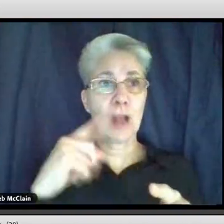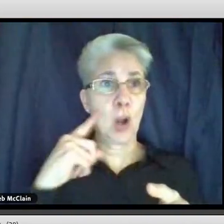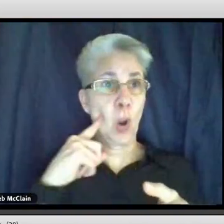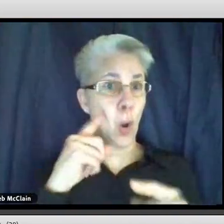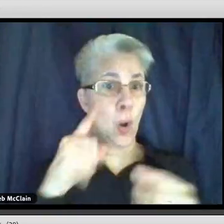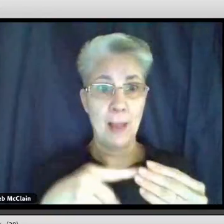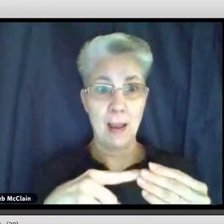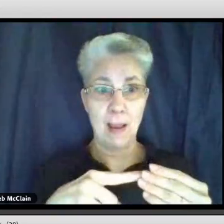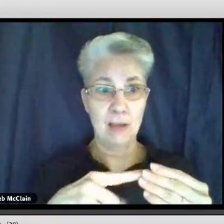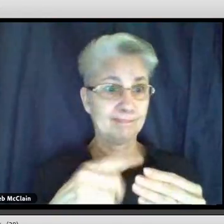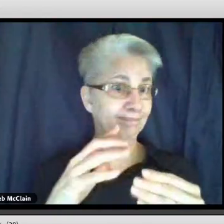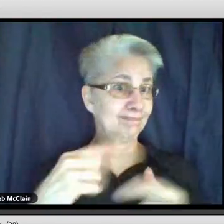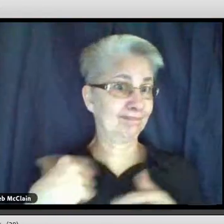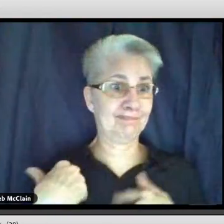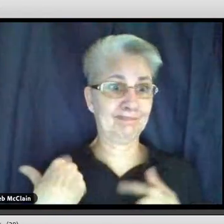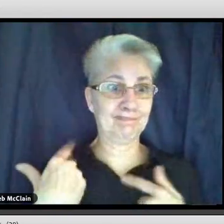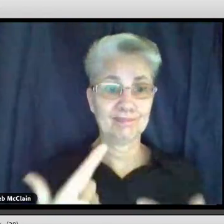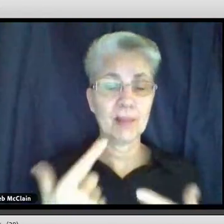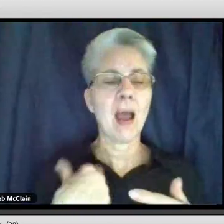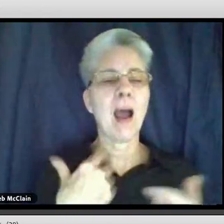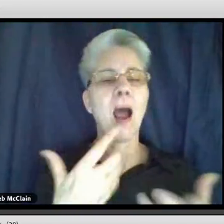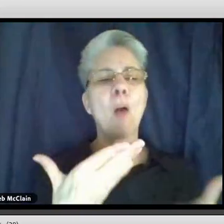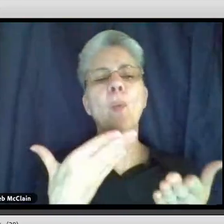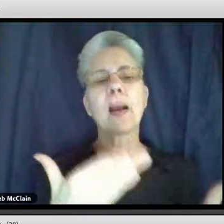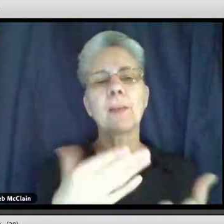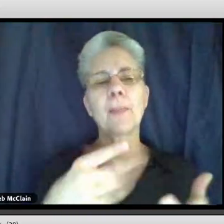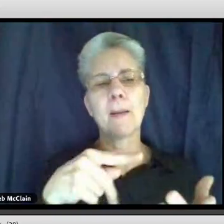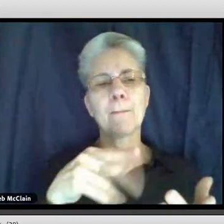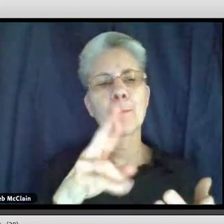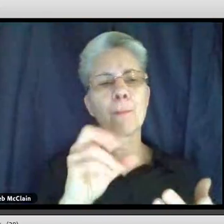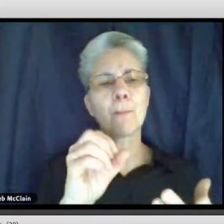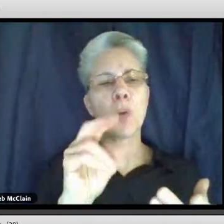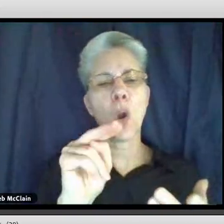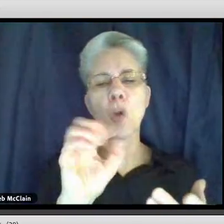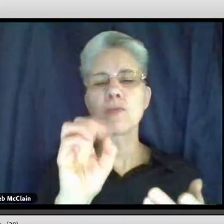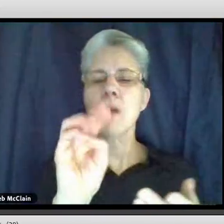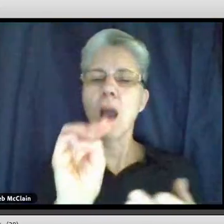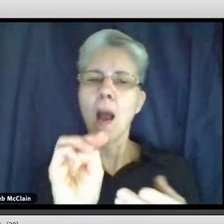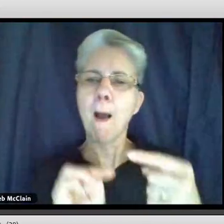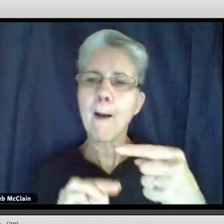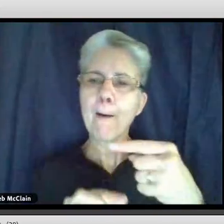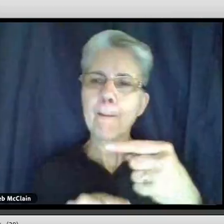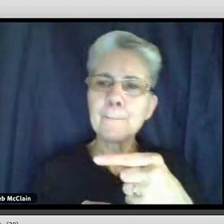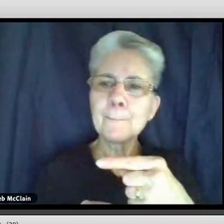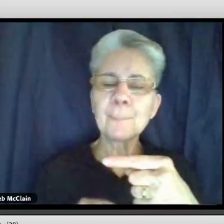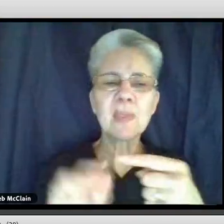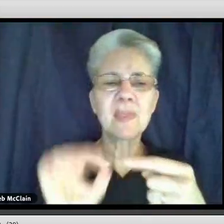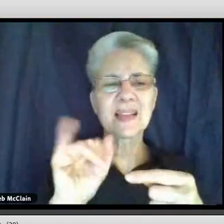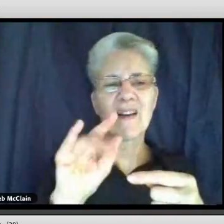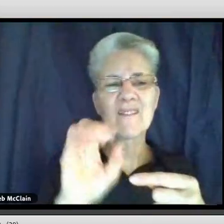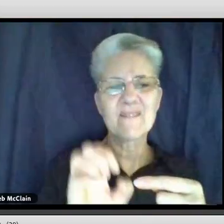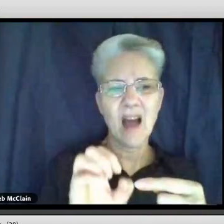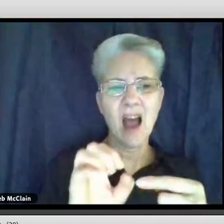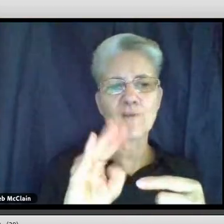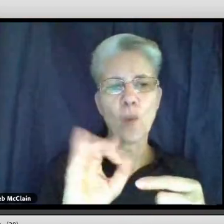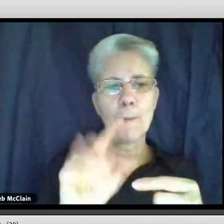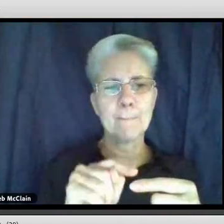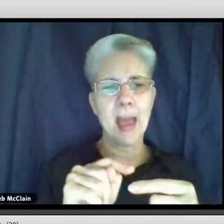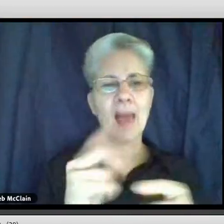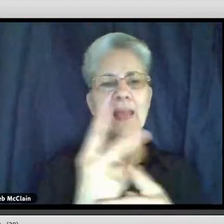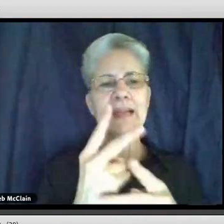of or seen in your life. I recommend Pronom. Pronom is a file format registry which is maintained in the